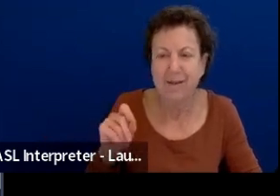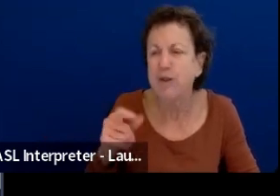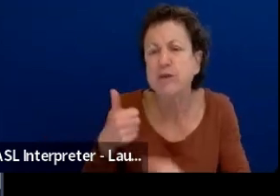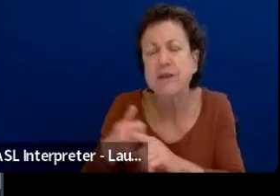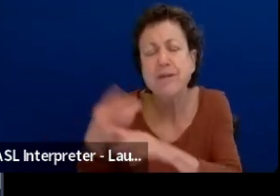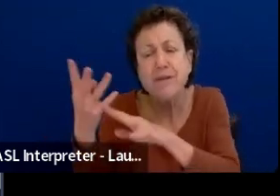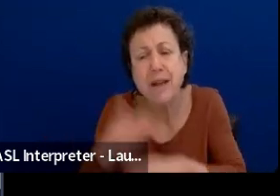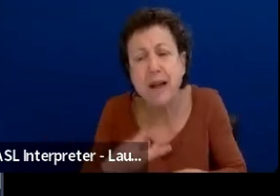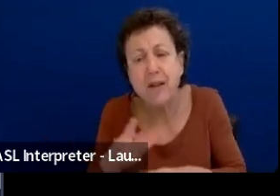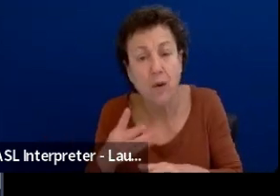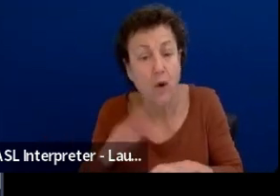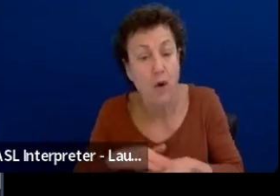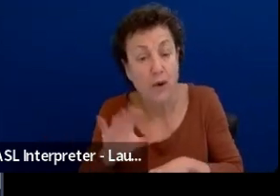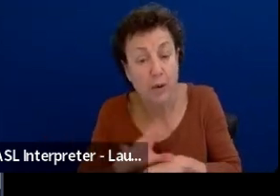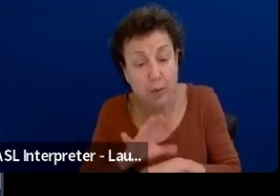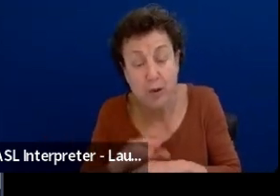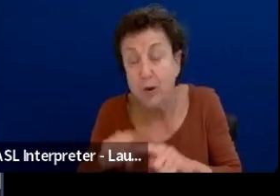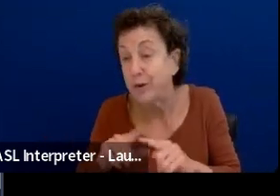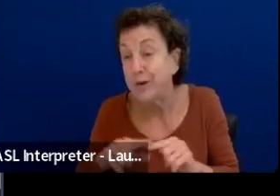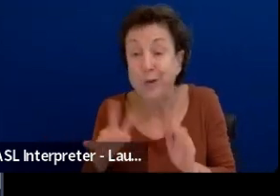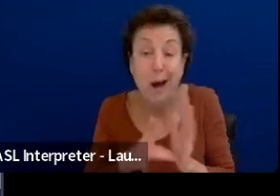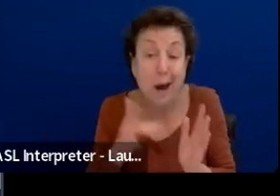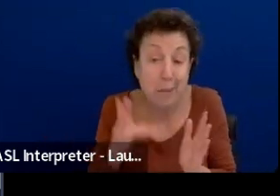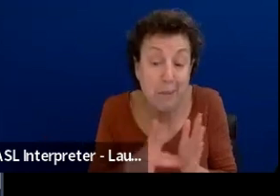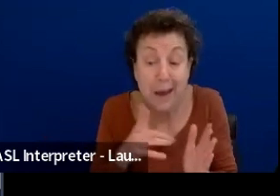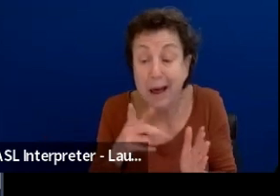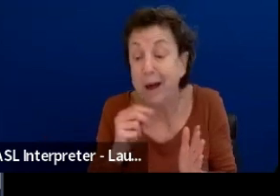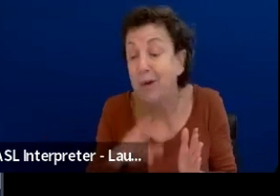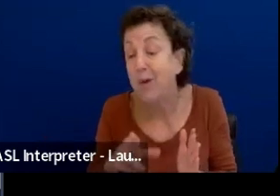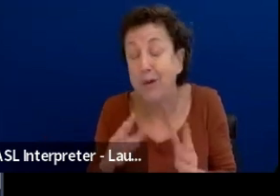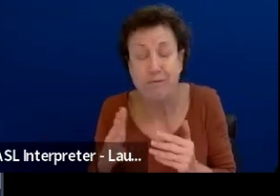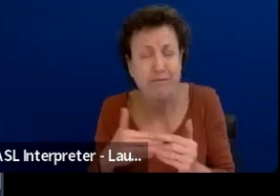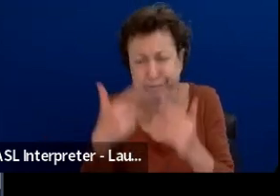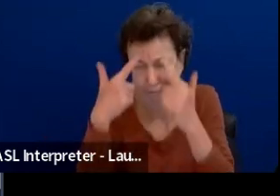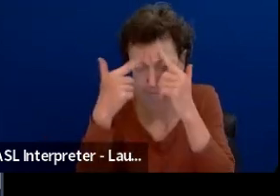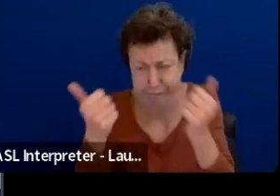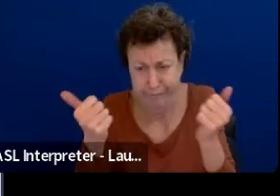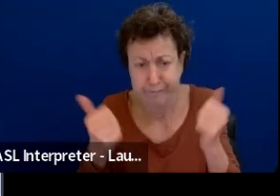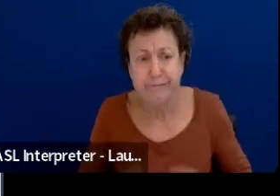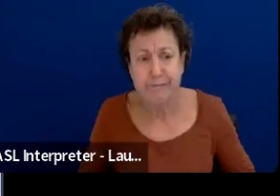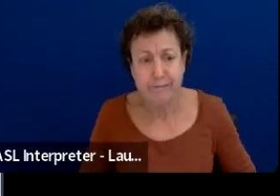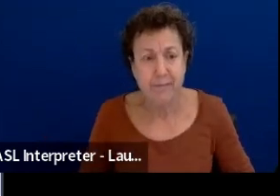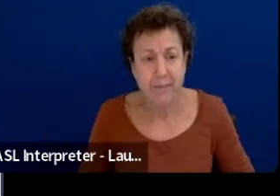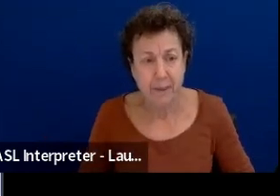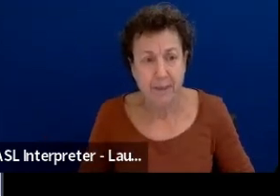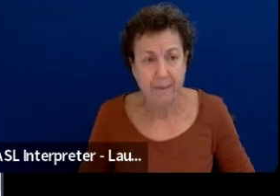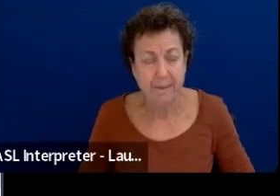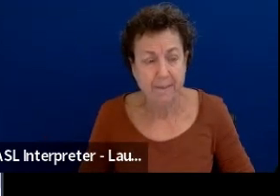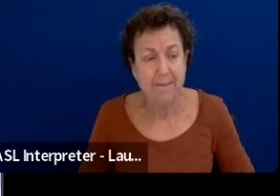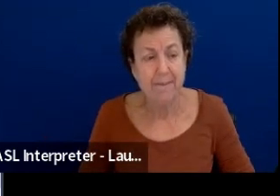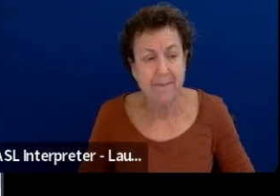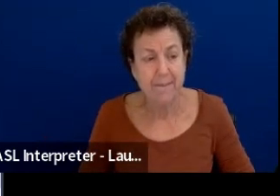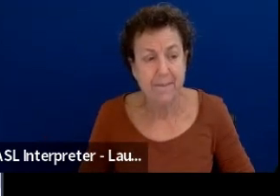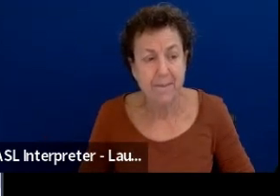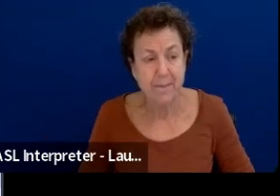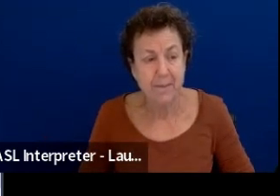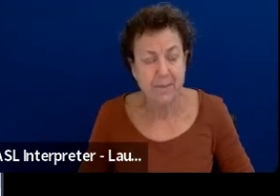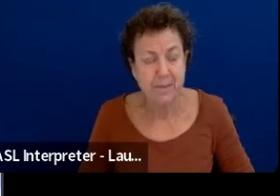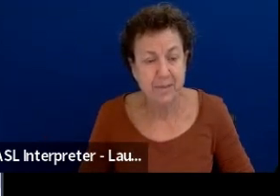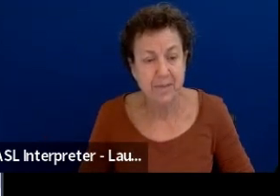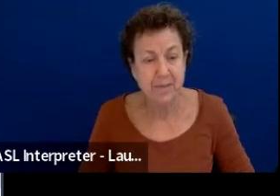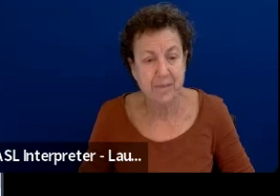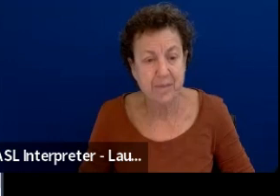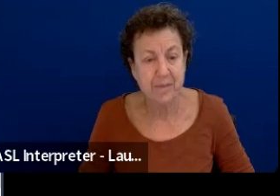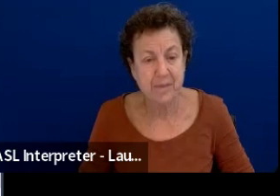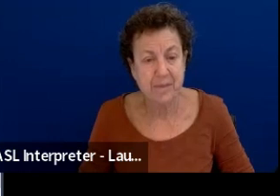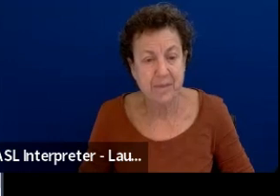computer or tablet or whatever else you are using to navigate the general